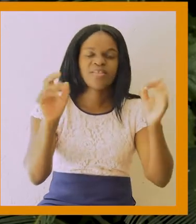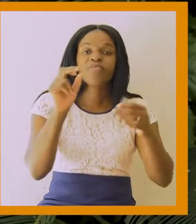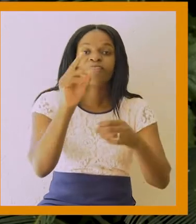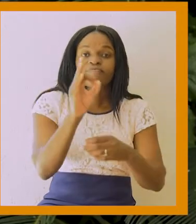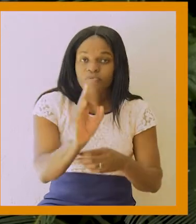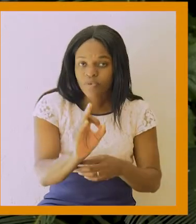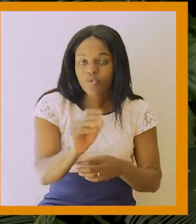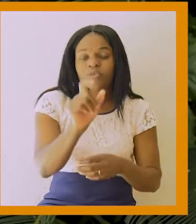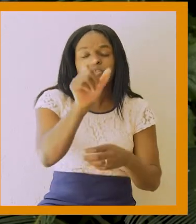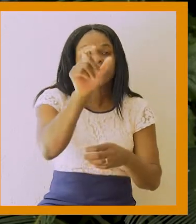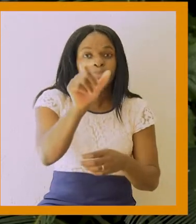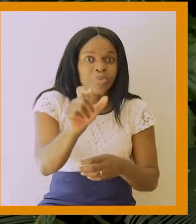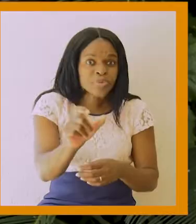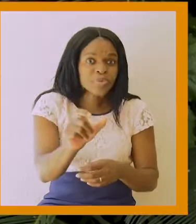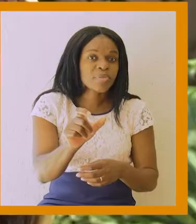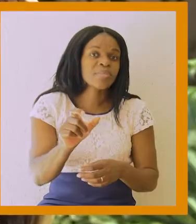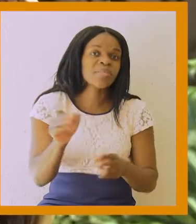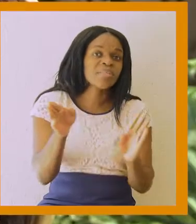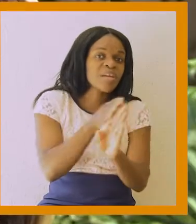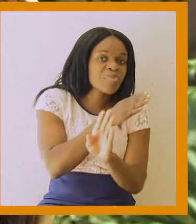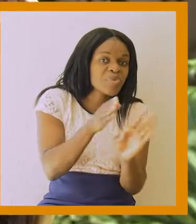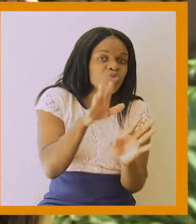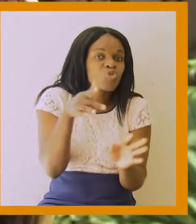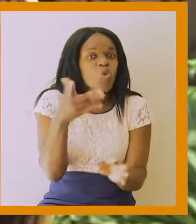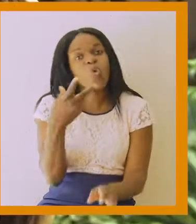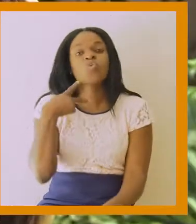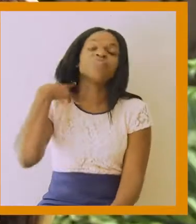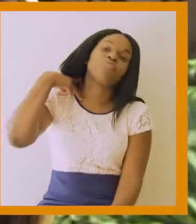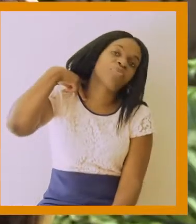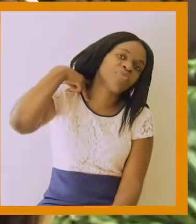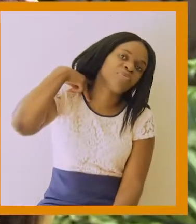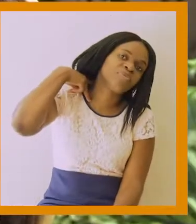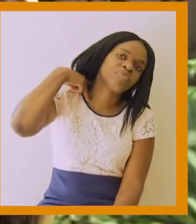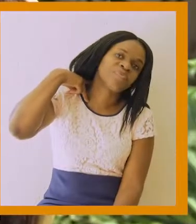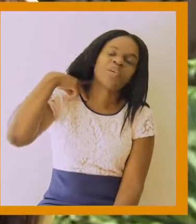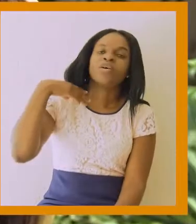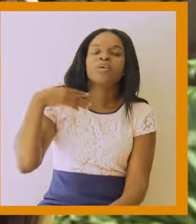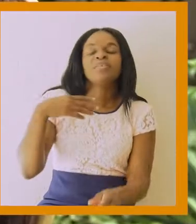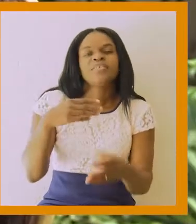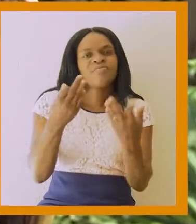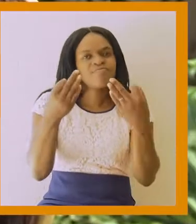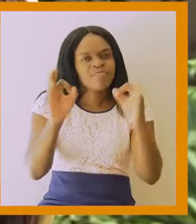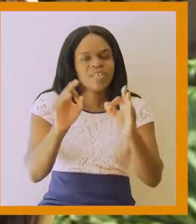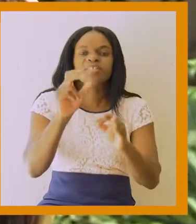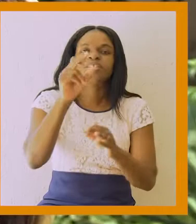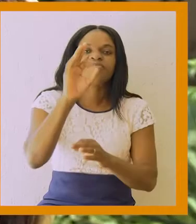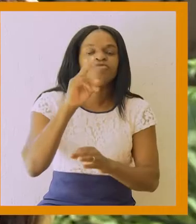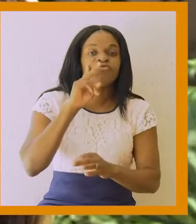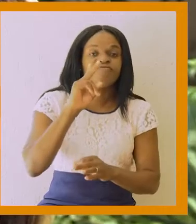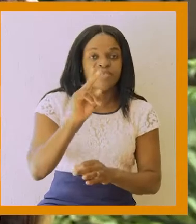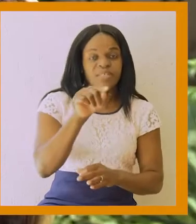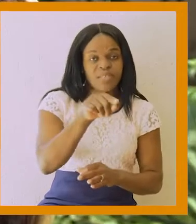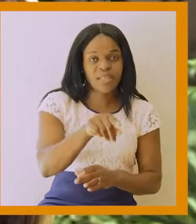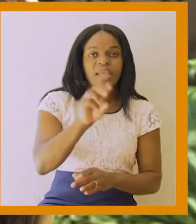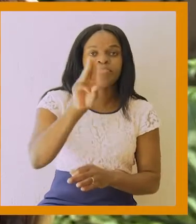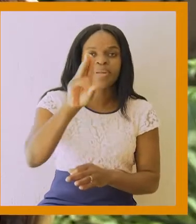charge to those who have been victims of sexual exploitation and abuse for